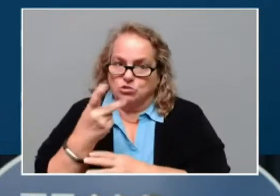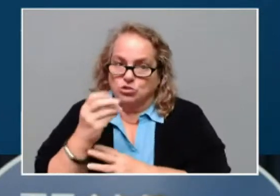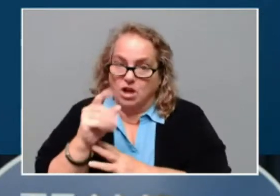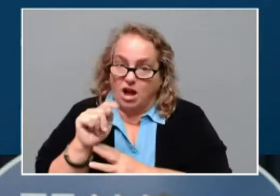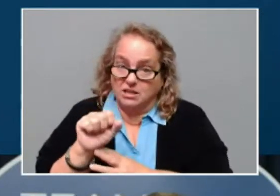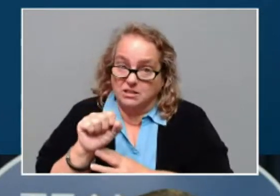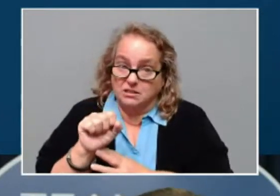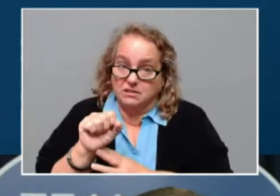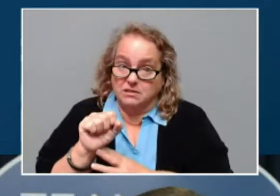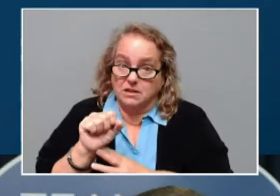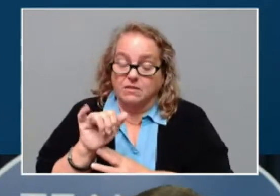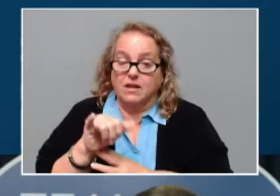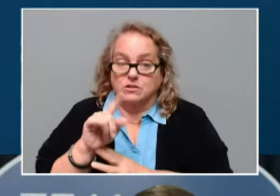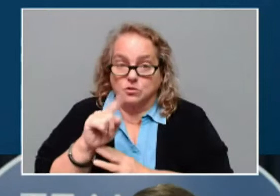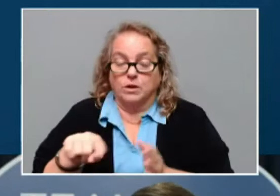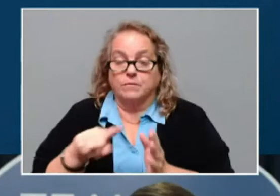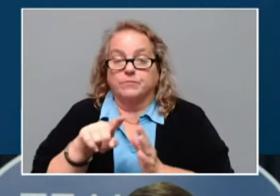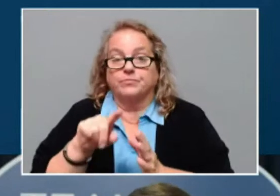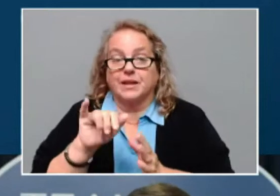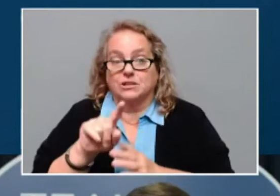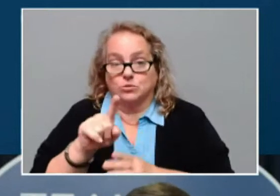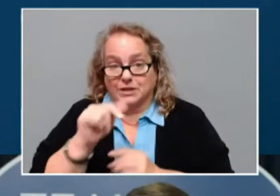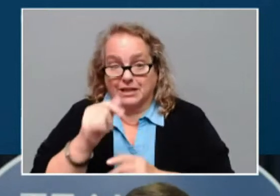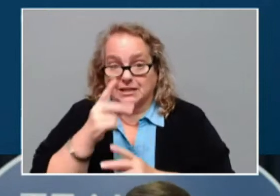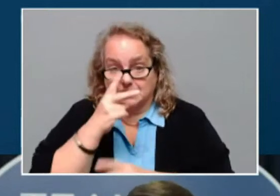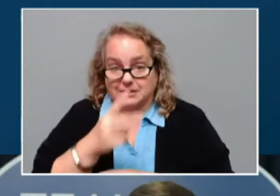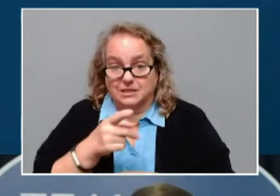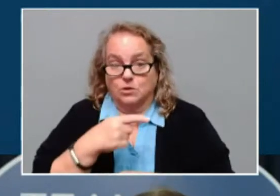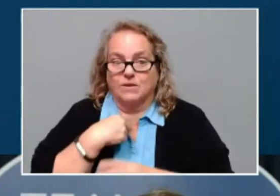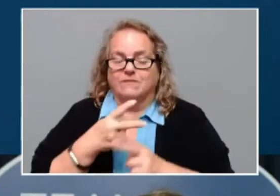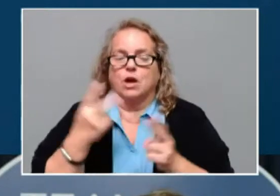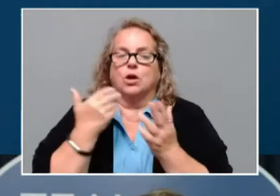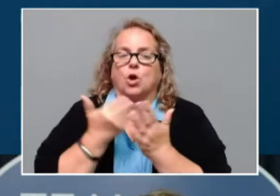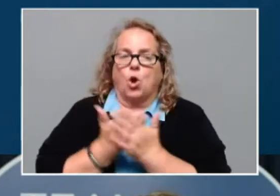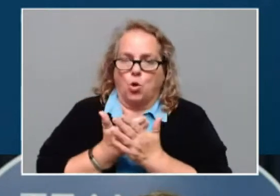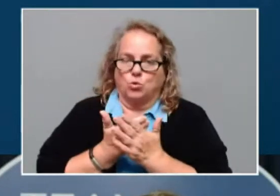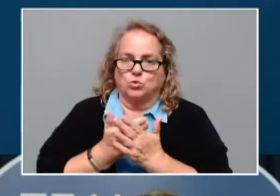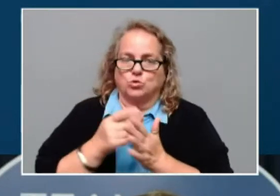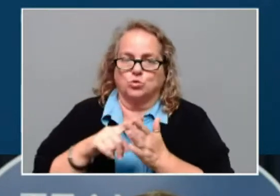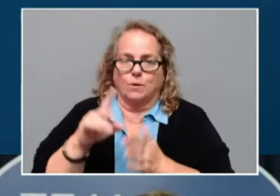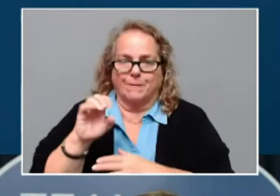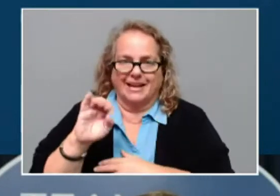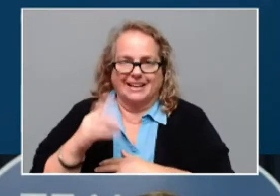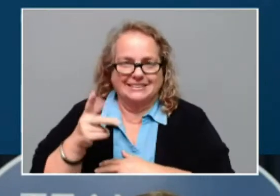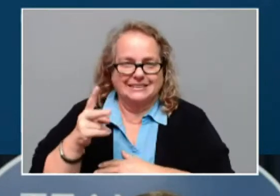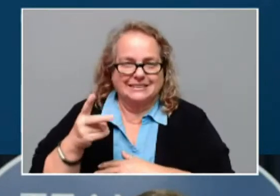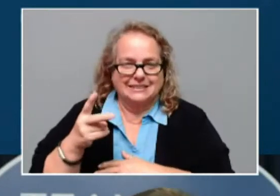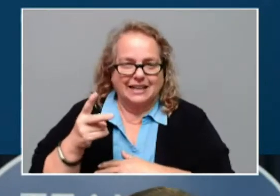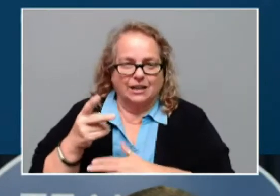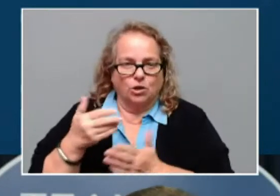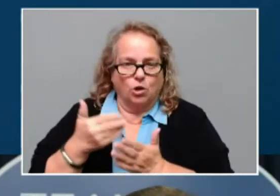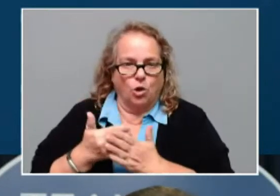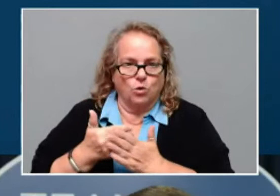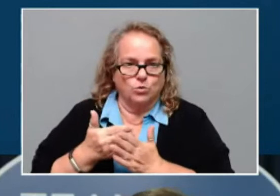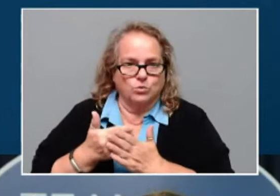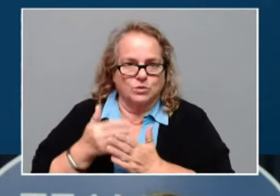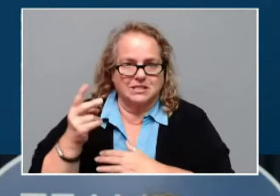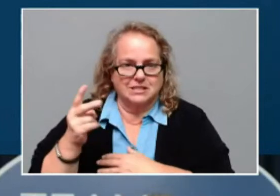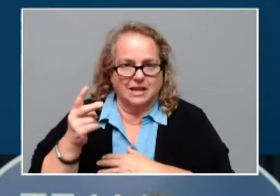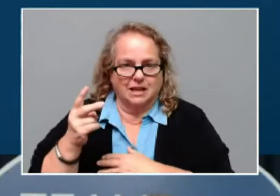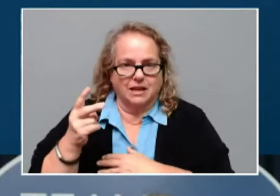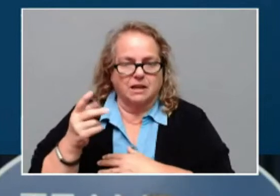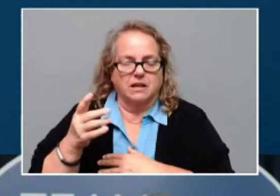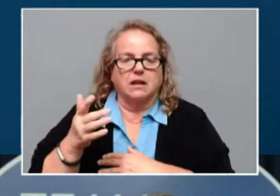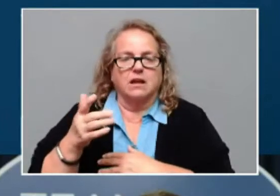is. As you can see here, very close to being second amongst all of our surrounding